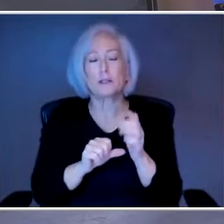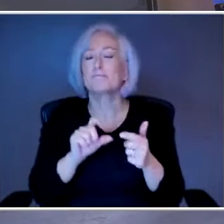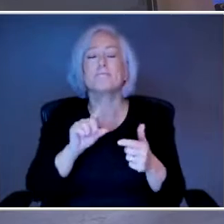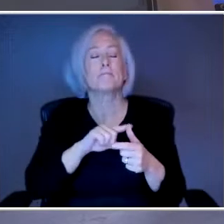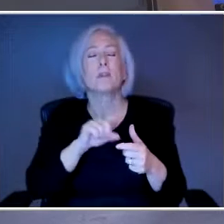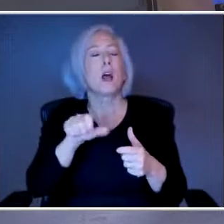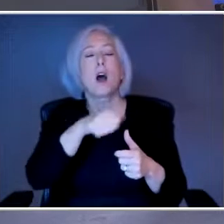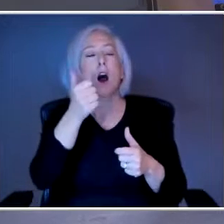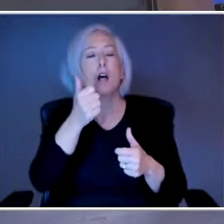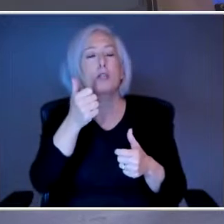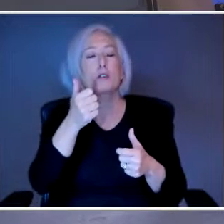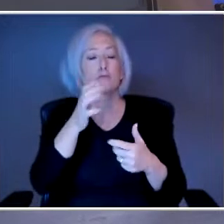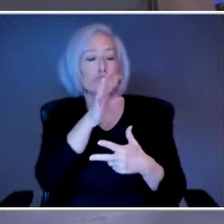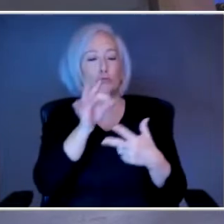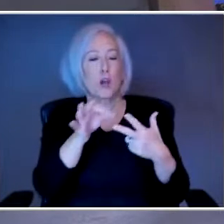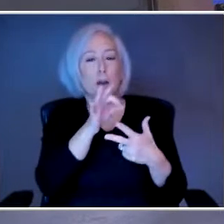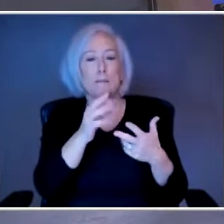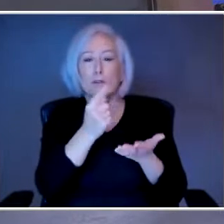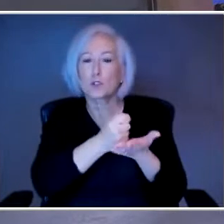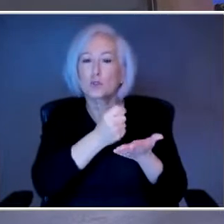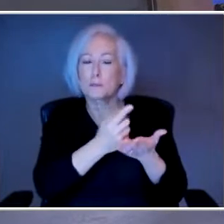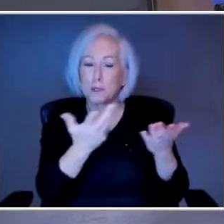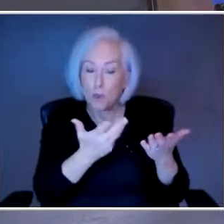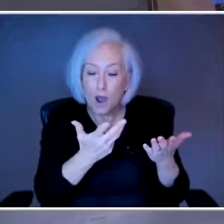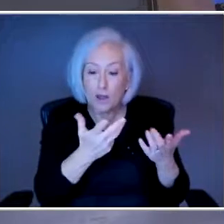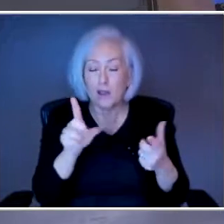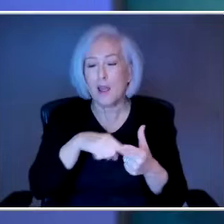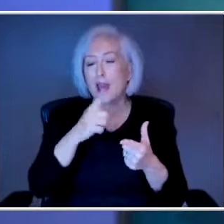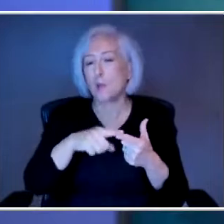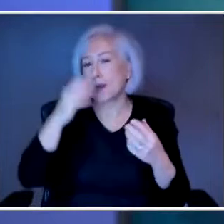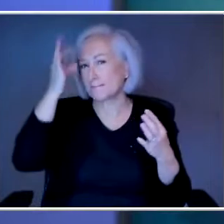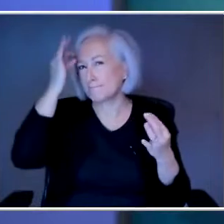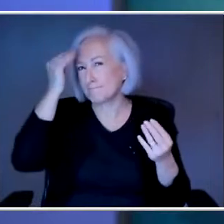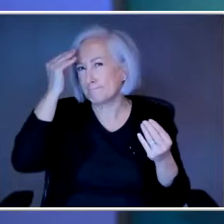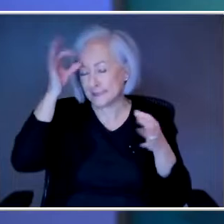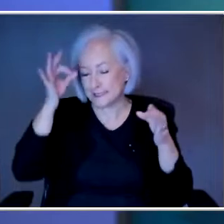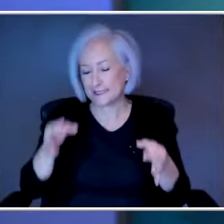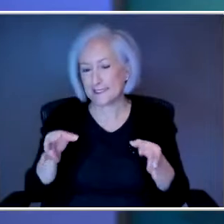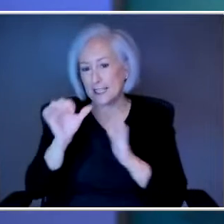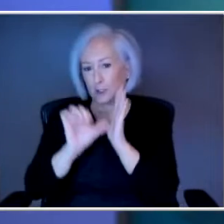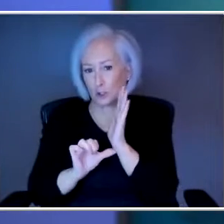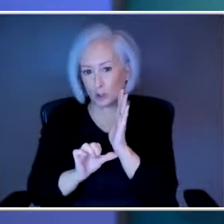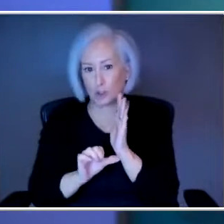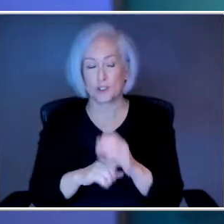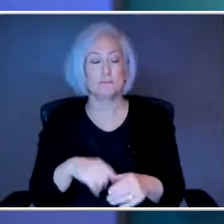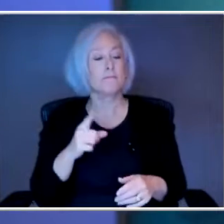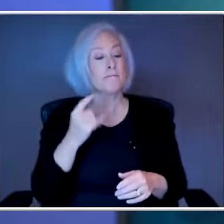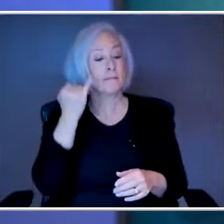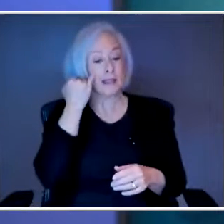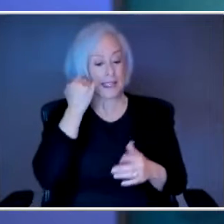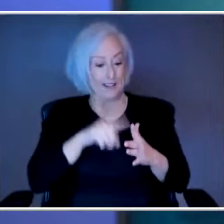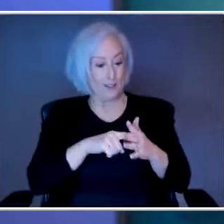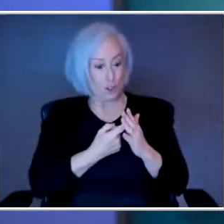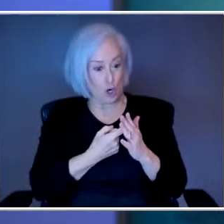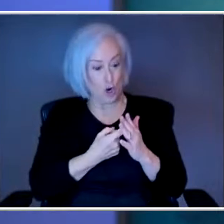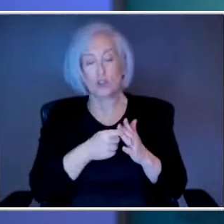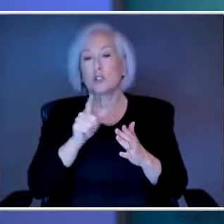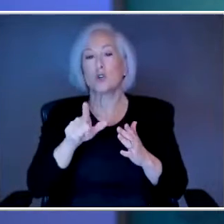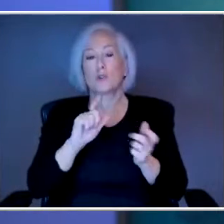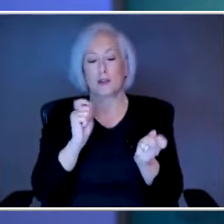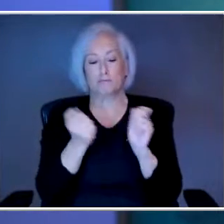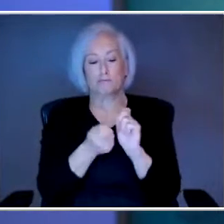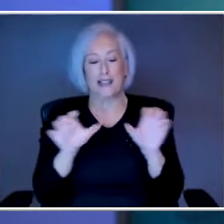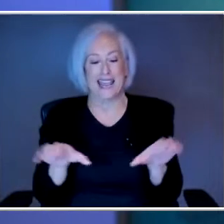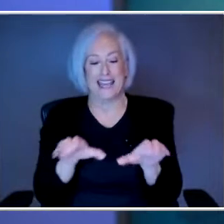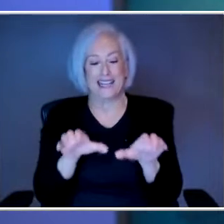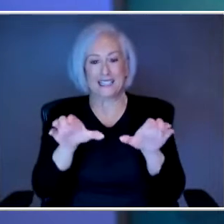Right. So when things start out and they're periodic, you can modify your activities, you can wear splints. A lot of patients will have their first symptoms at